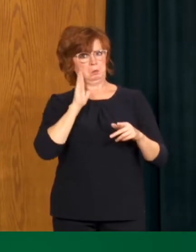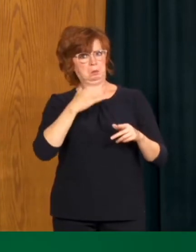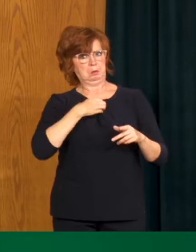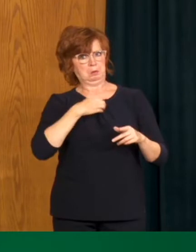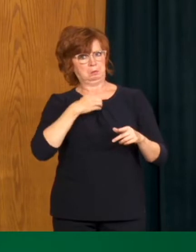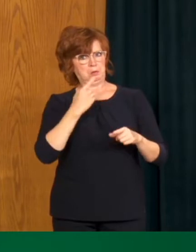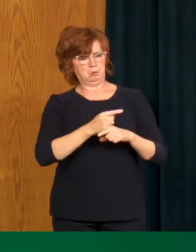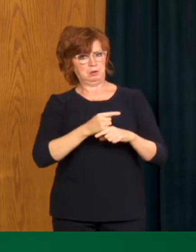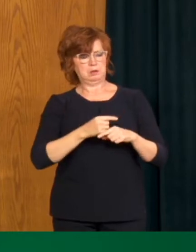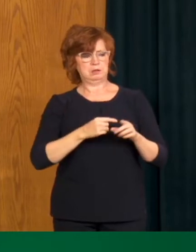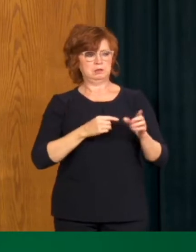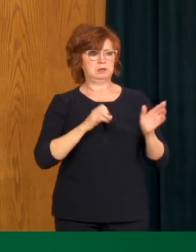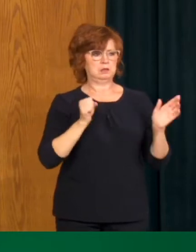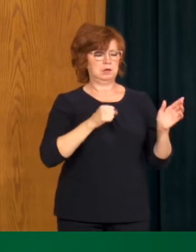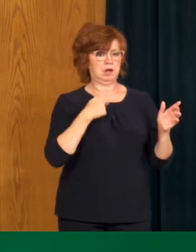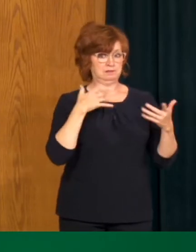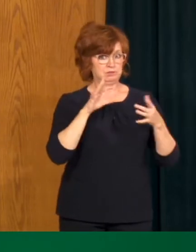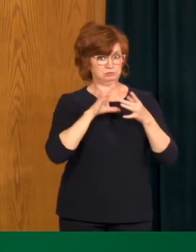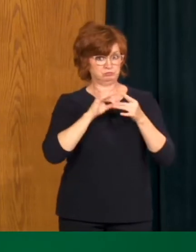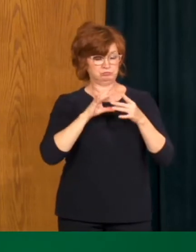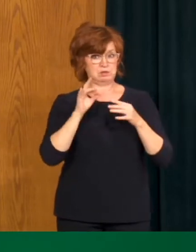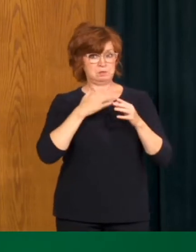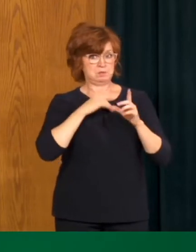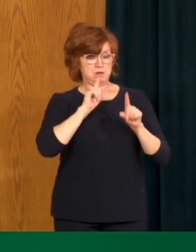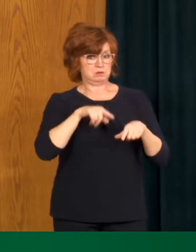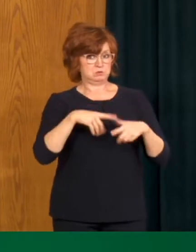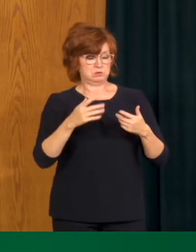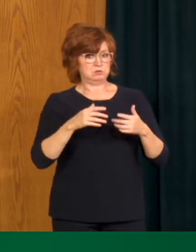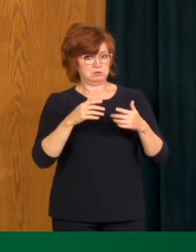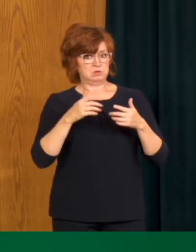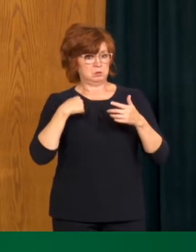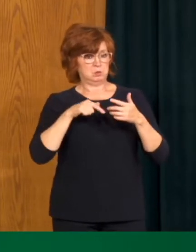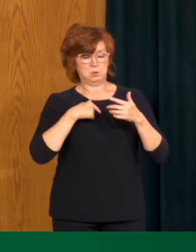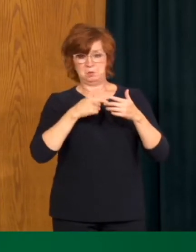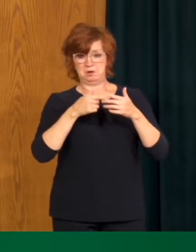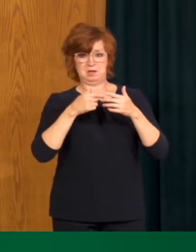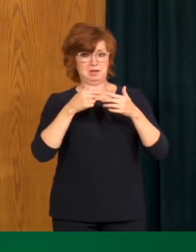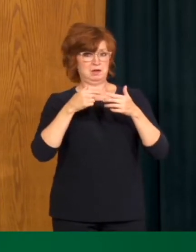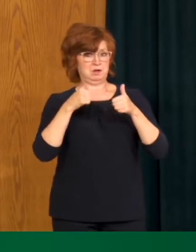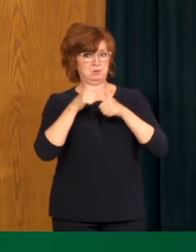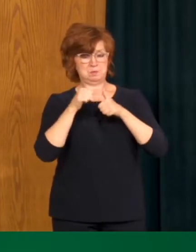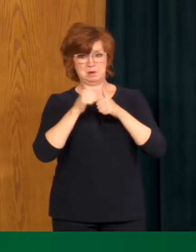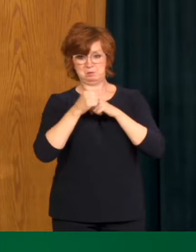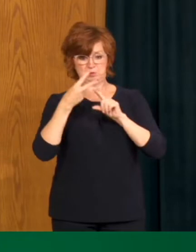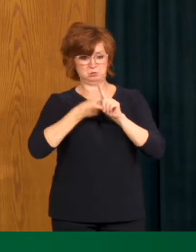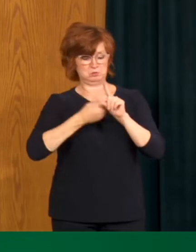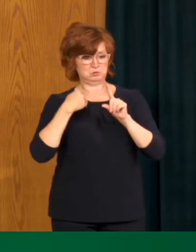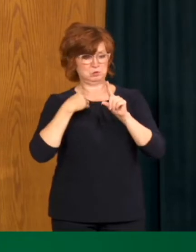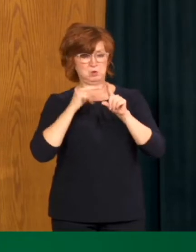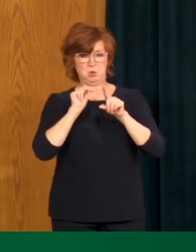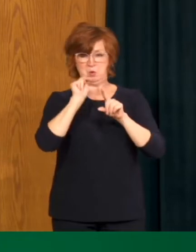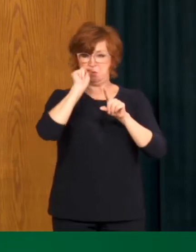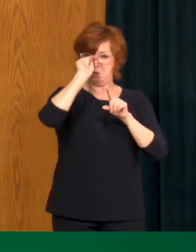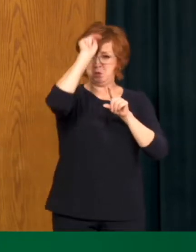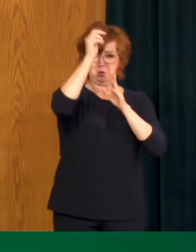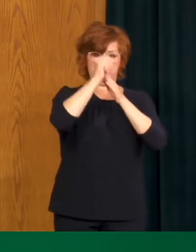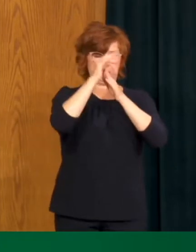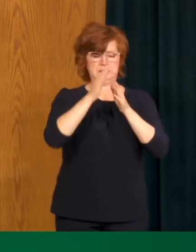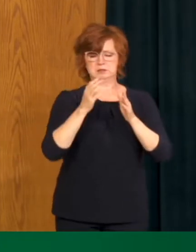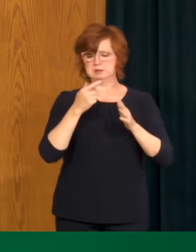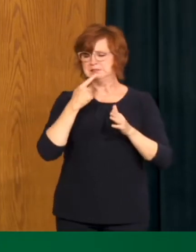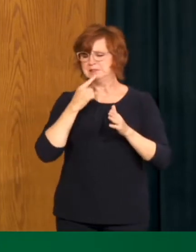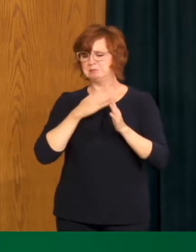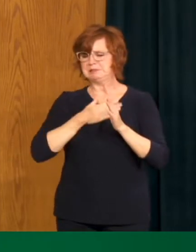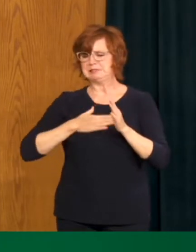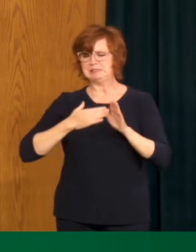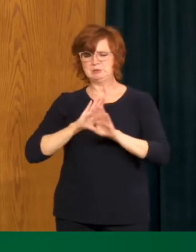certainly been having these discussions with with the Safety Council, the How to Write Safety Council, with How to Write leadership, with community leadership in the area.